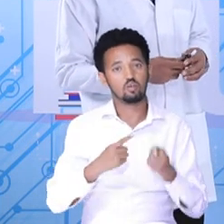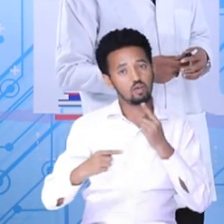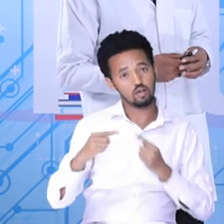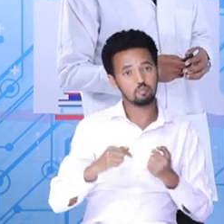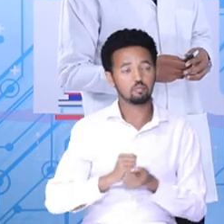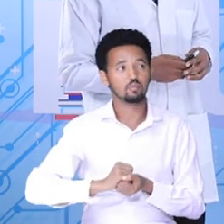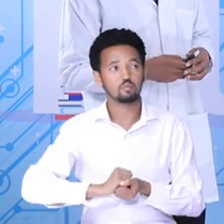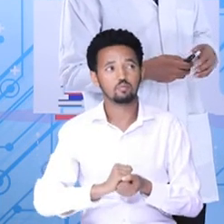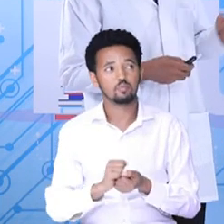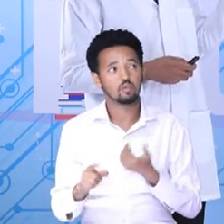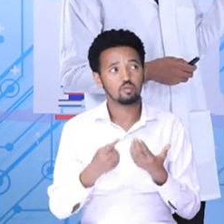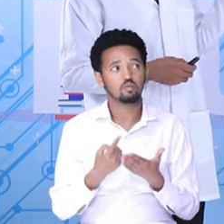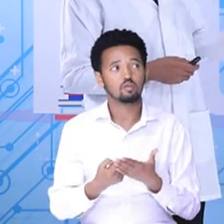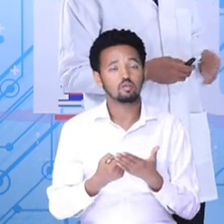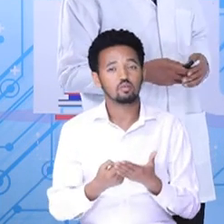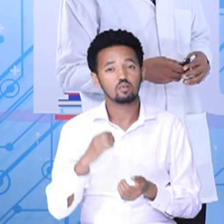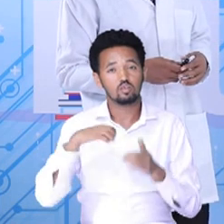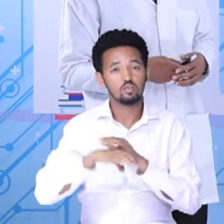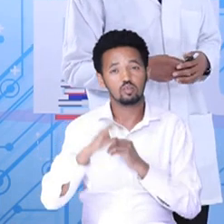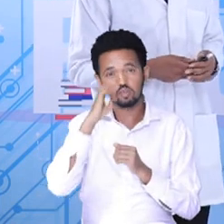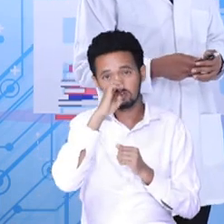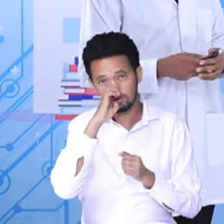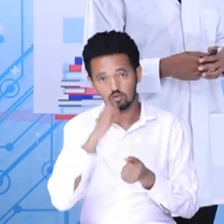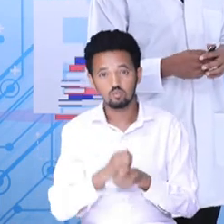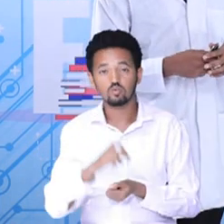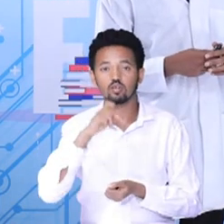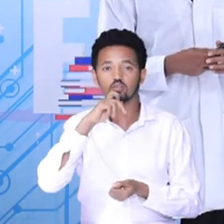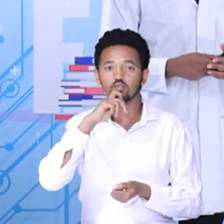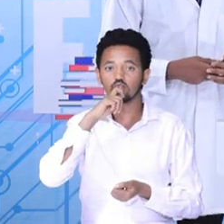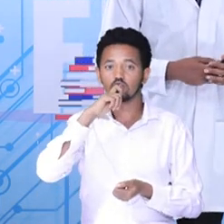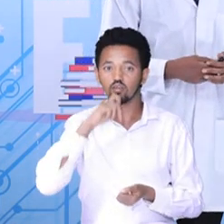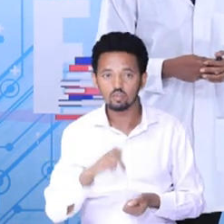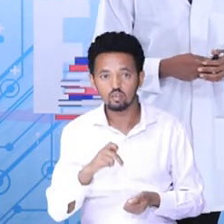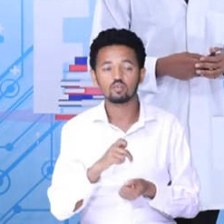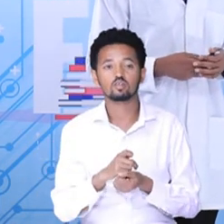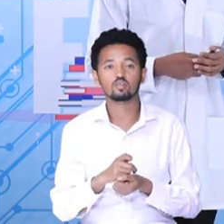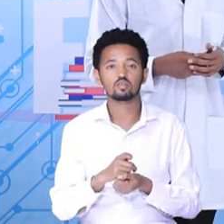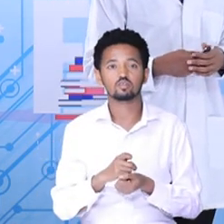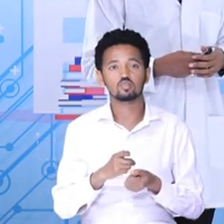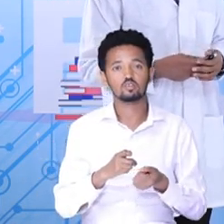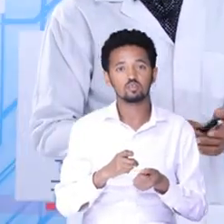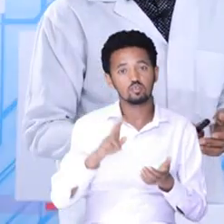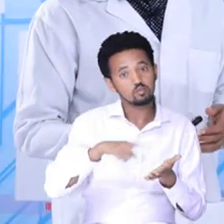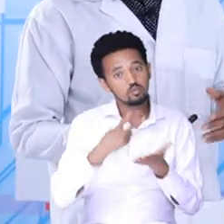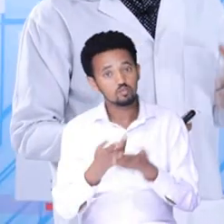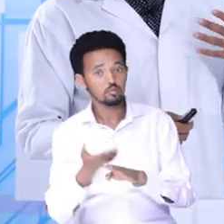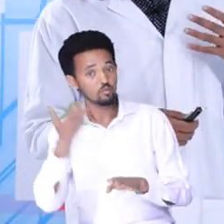As you know, in Ethiopia, the Derg regime's compulsory villagization